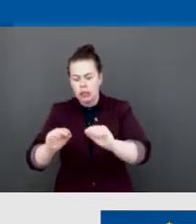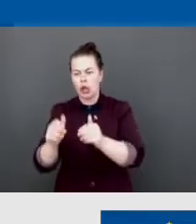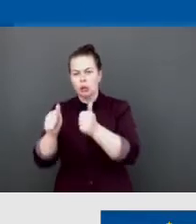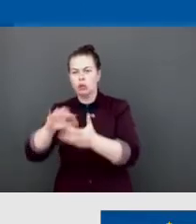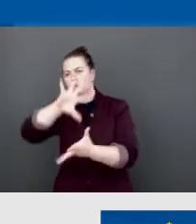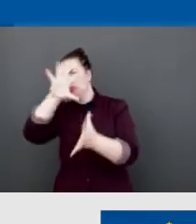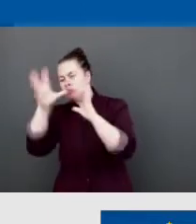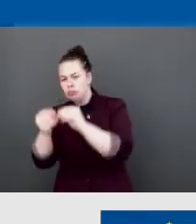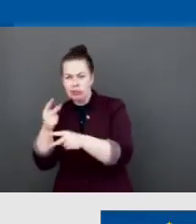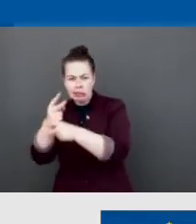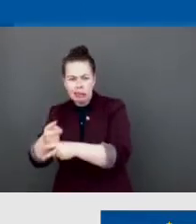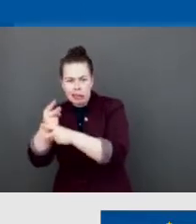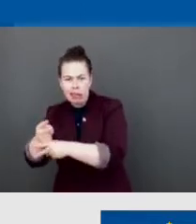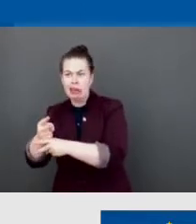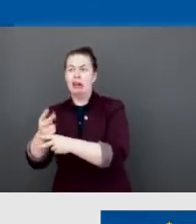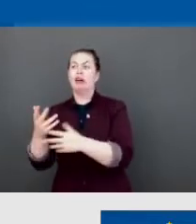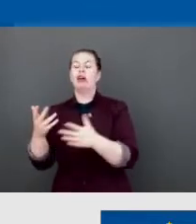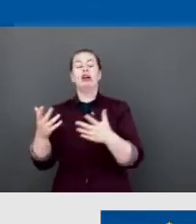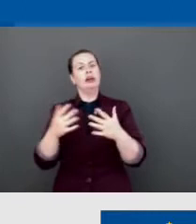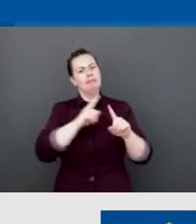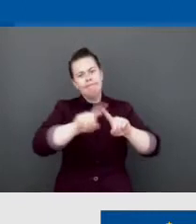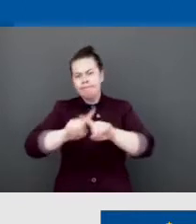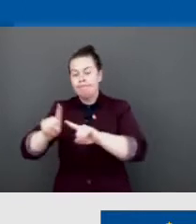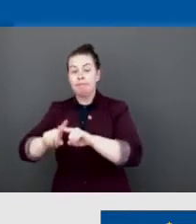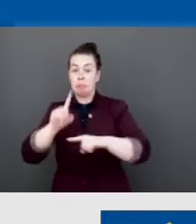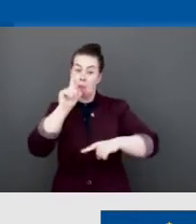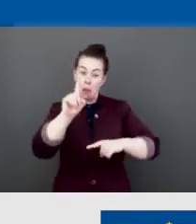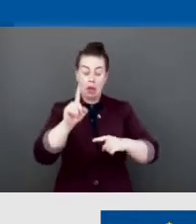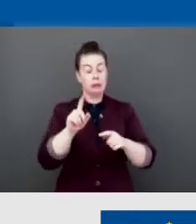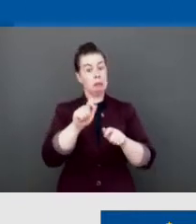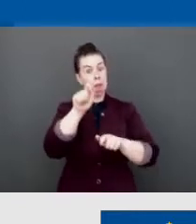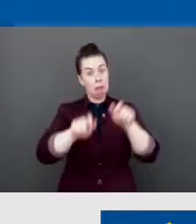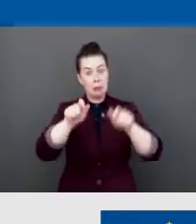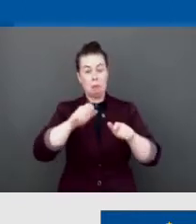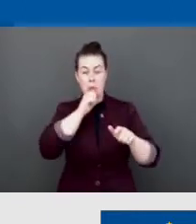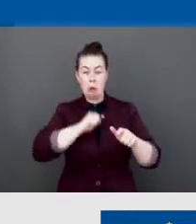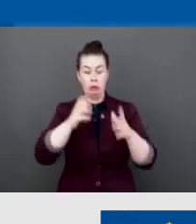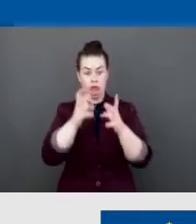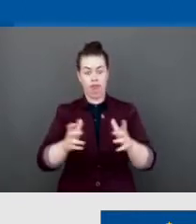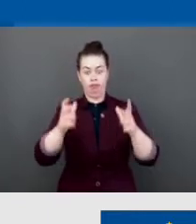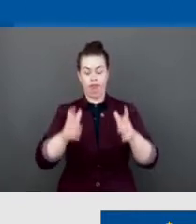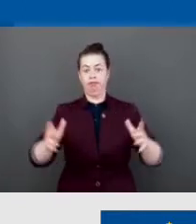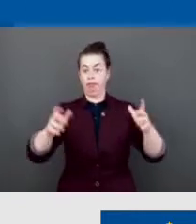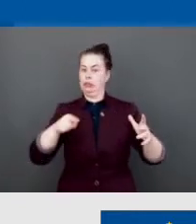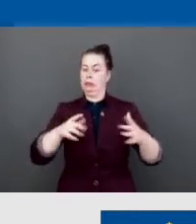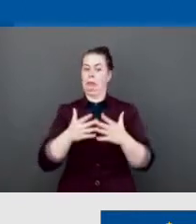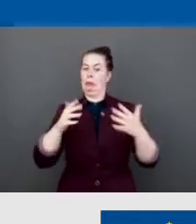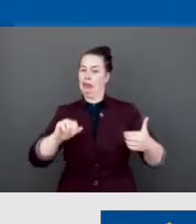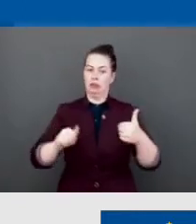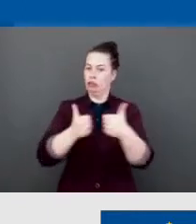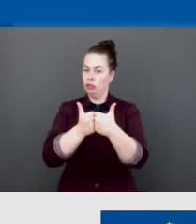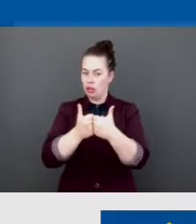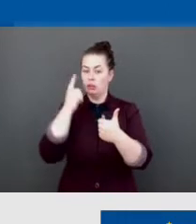training, holistic approach, communication between health and care providers, population aging is now a key challenge